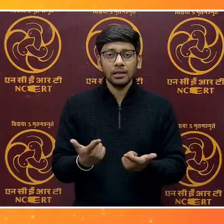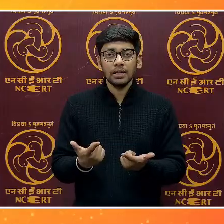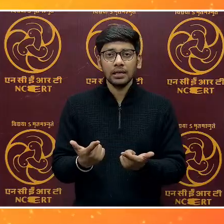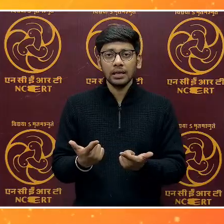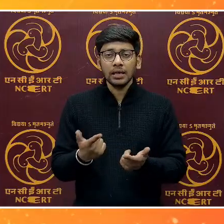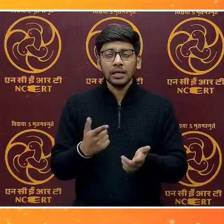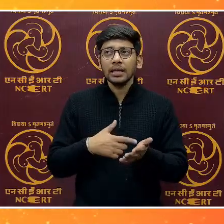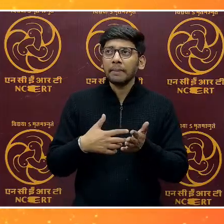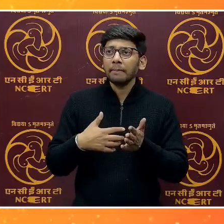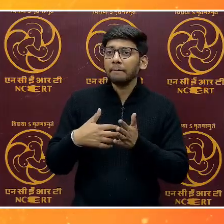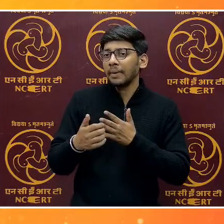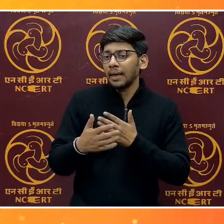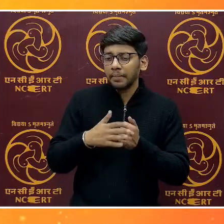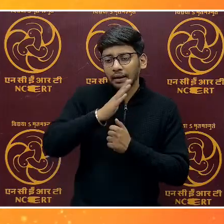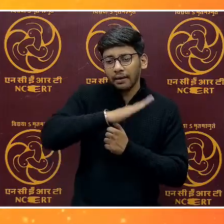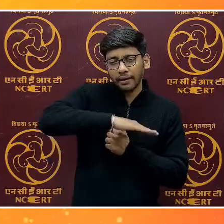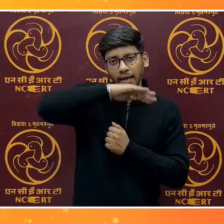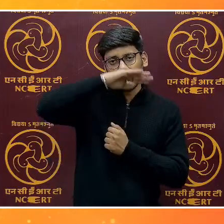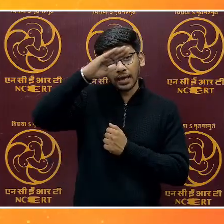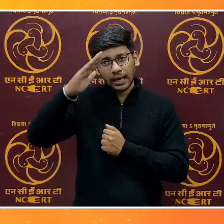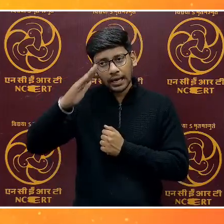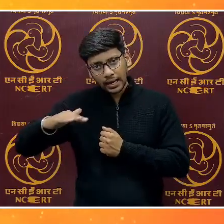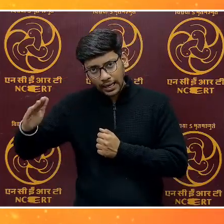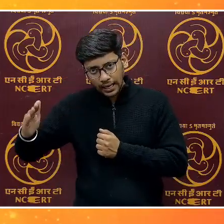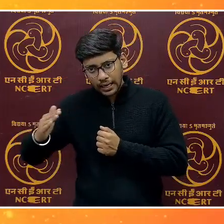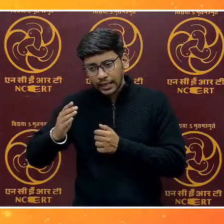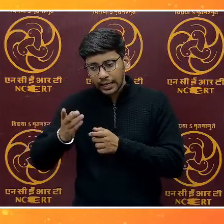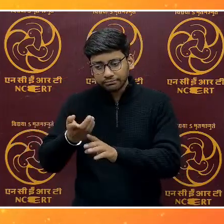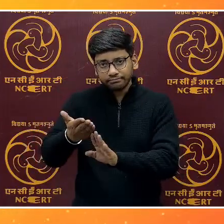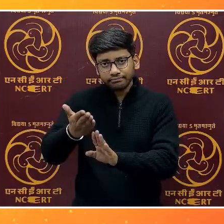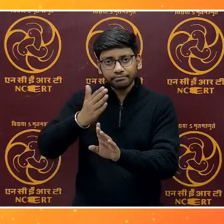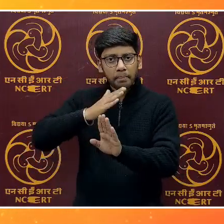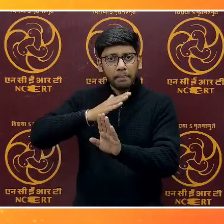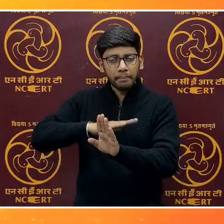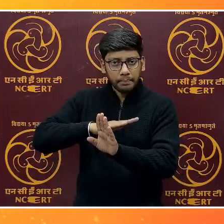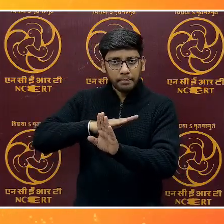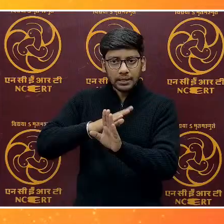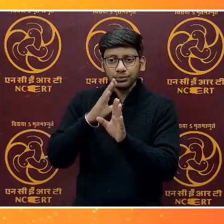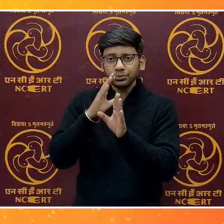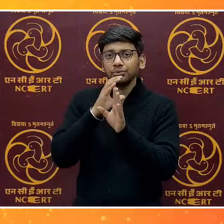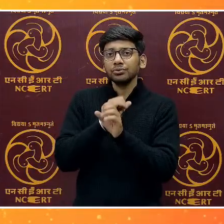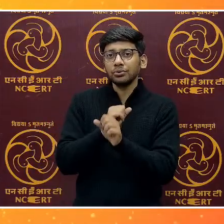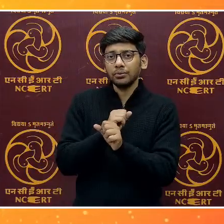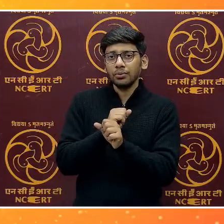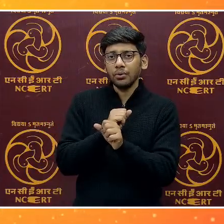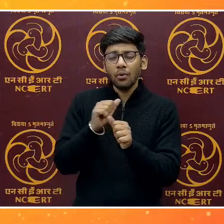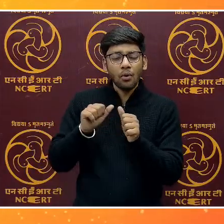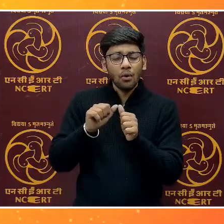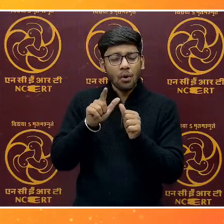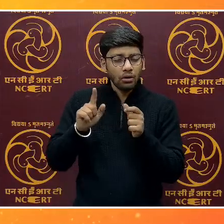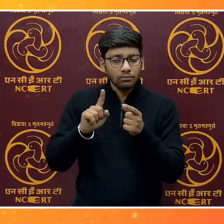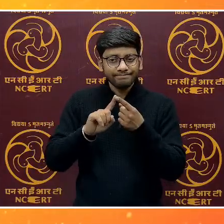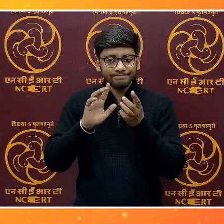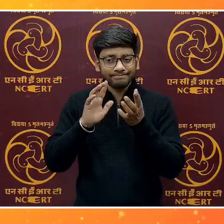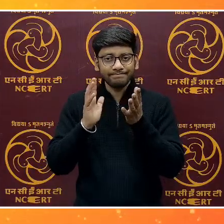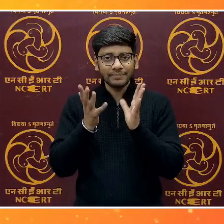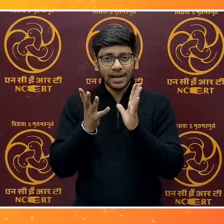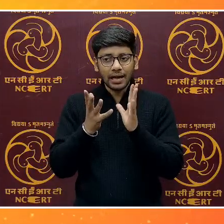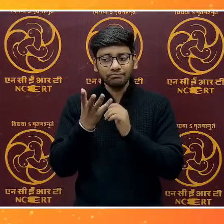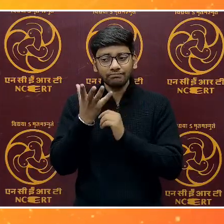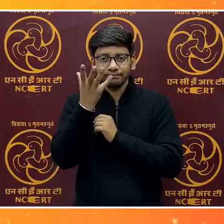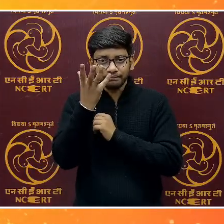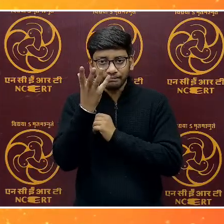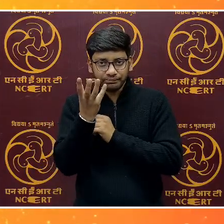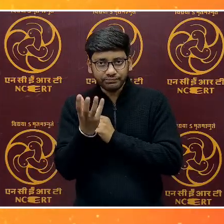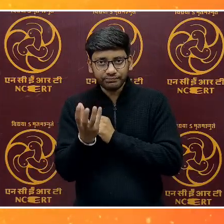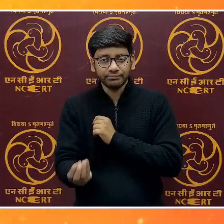distant hill. And all the world goes dark and still. Yes. So many a times dark